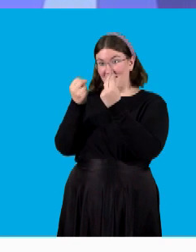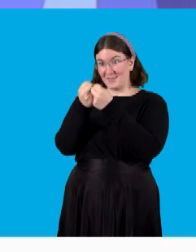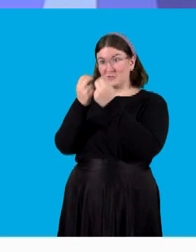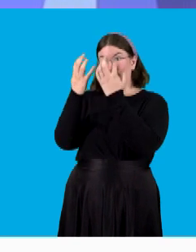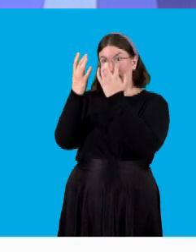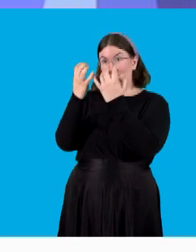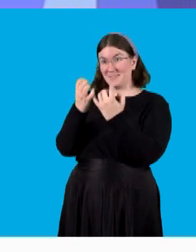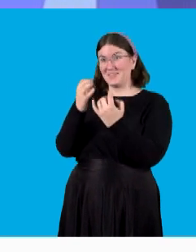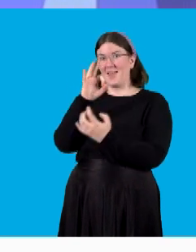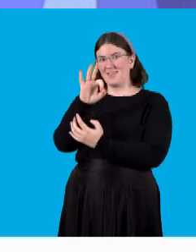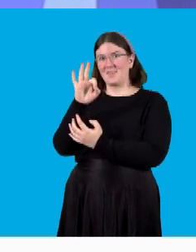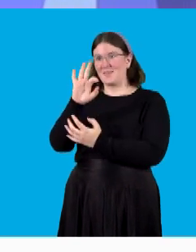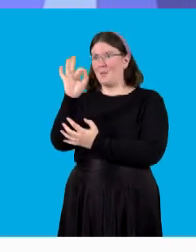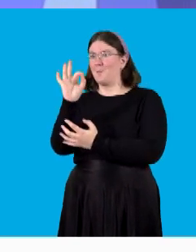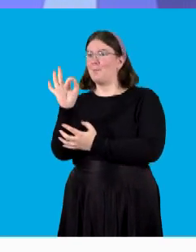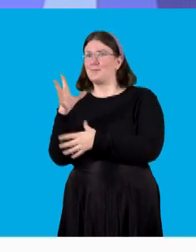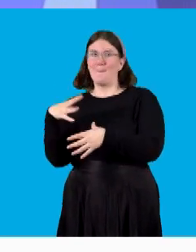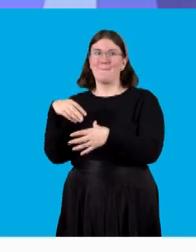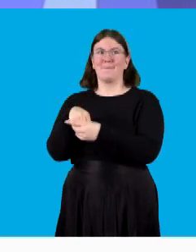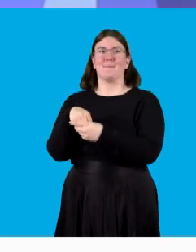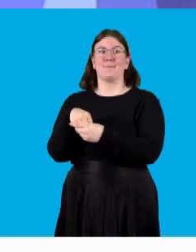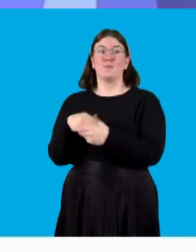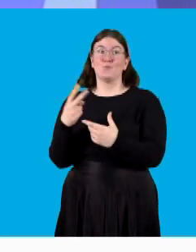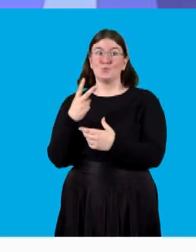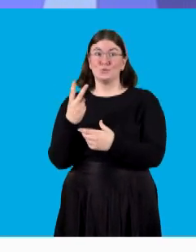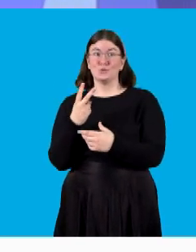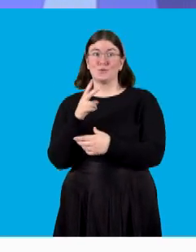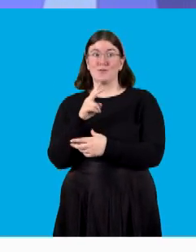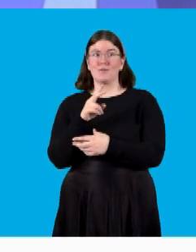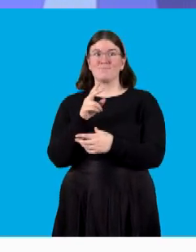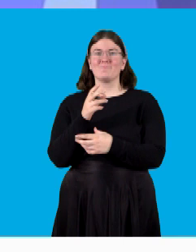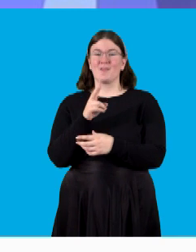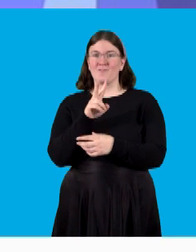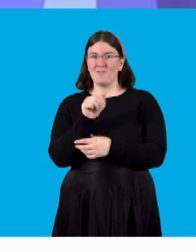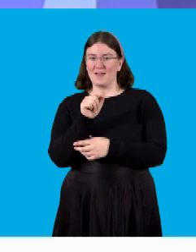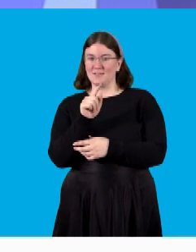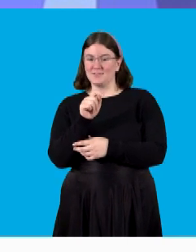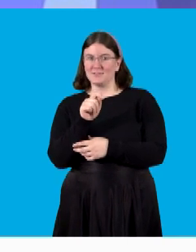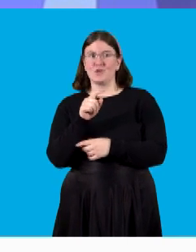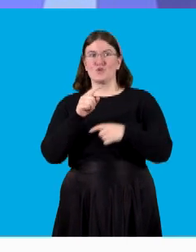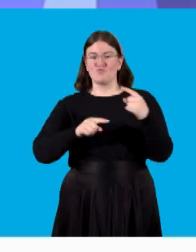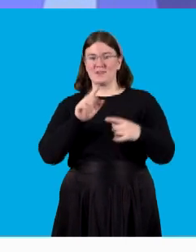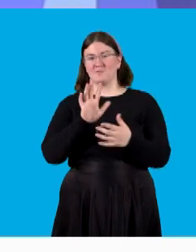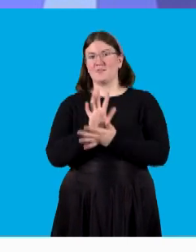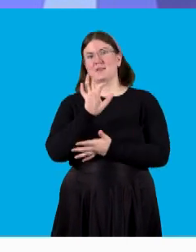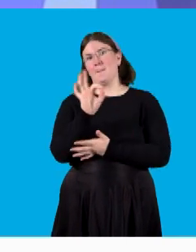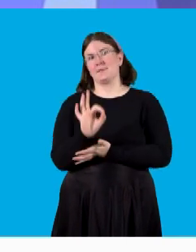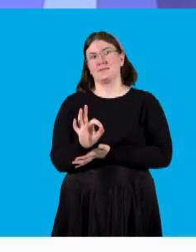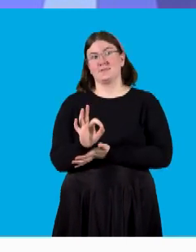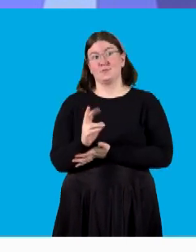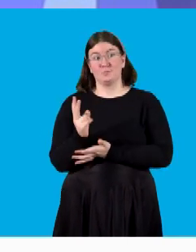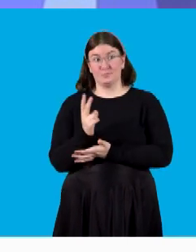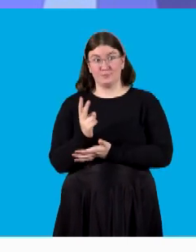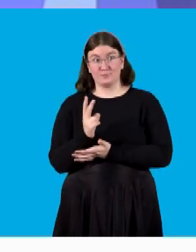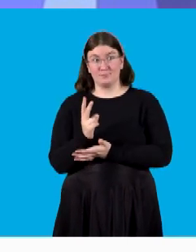approximately 33% to the national budget at a VAT rate of 15%? And also quite interesting is that